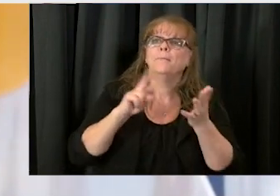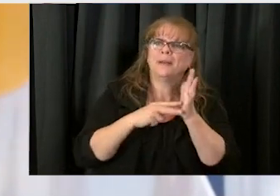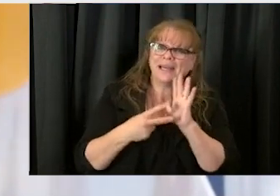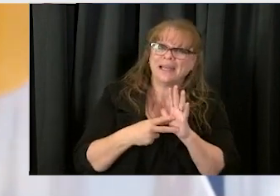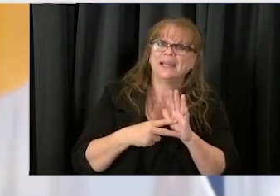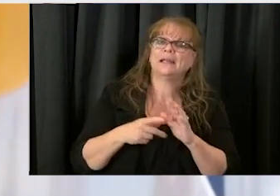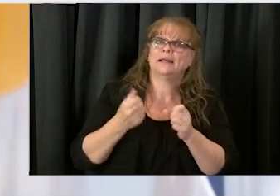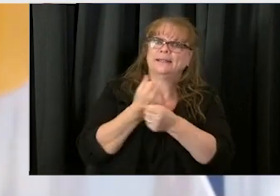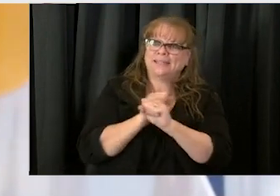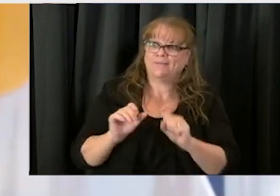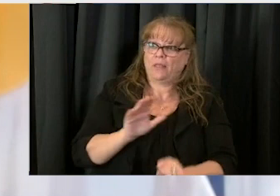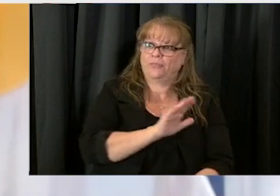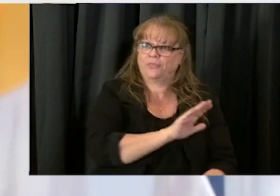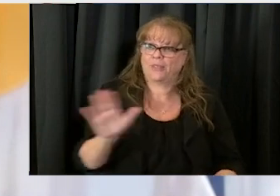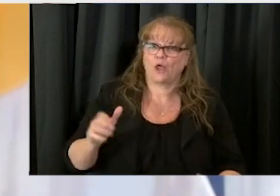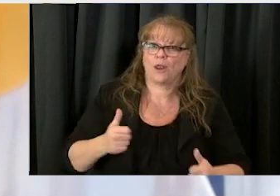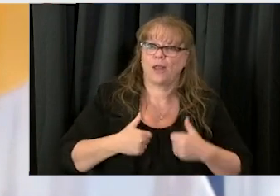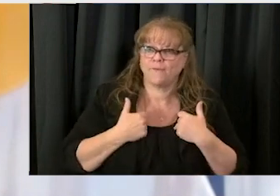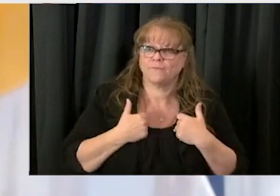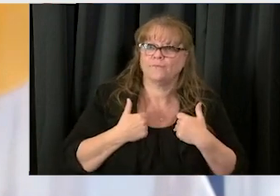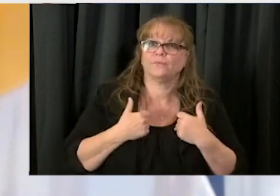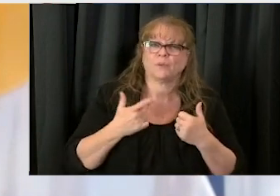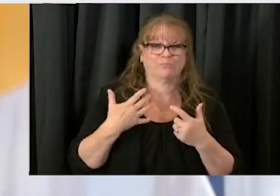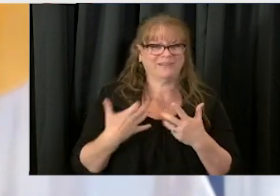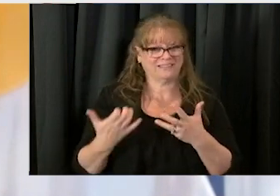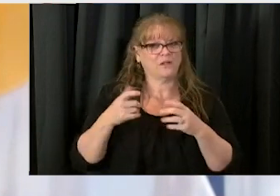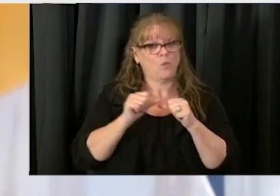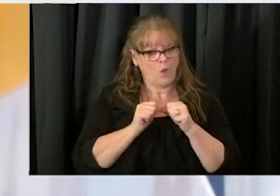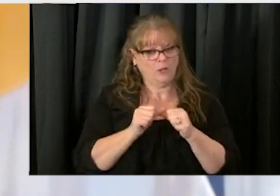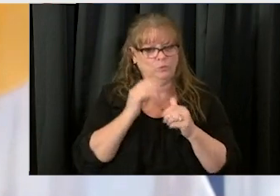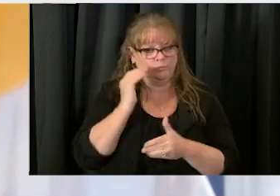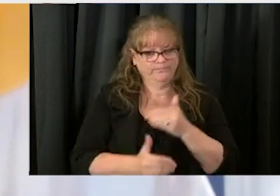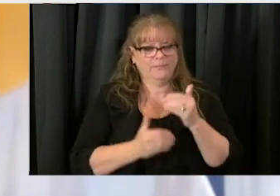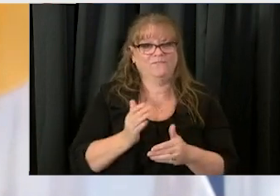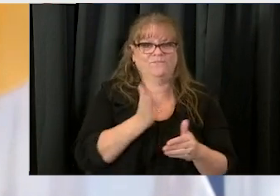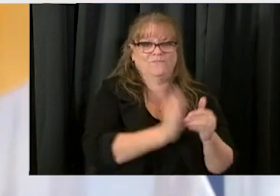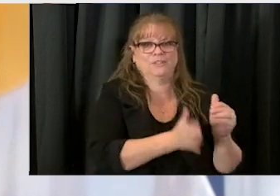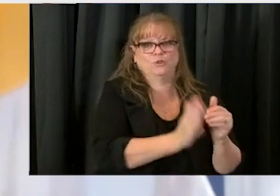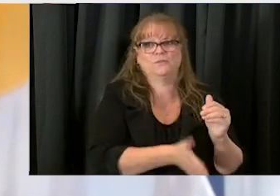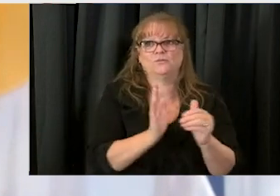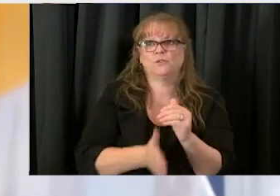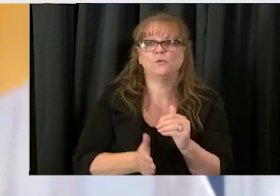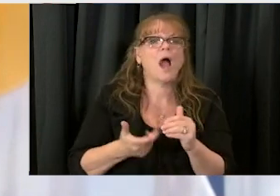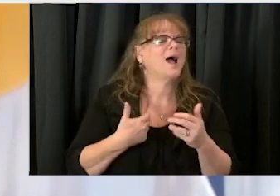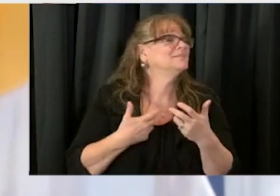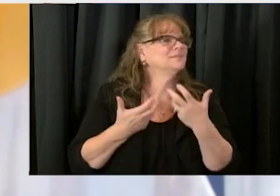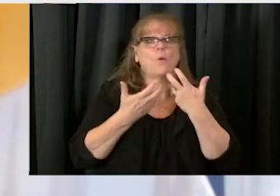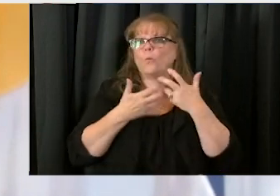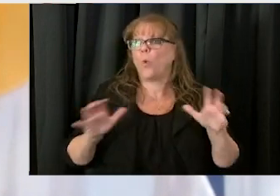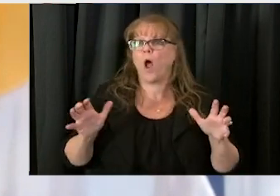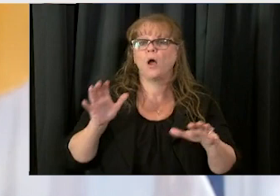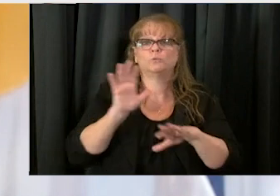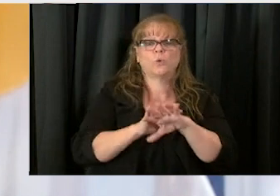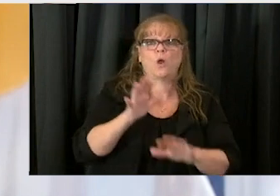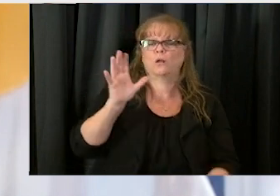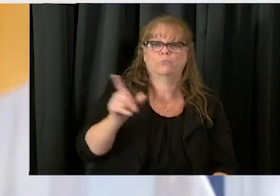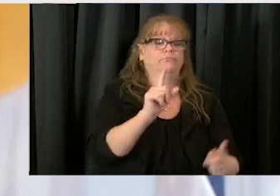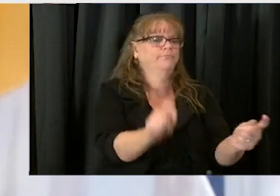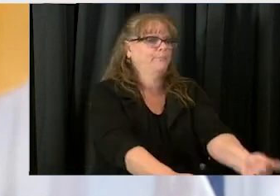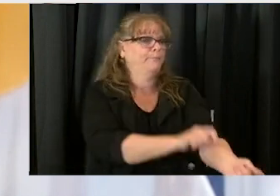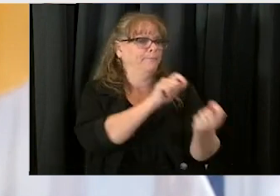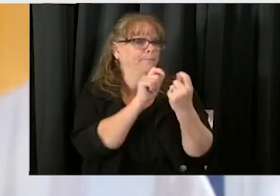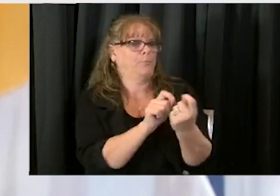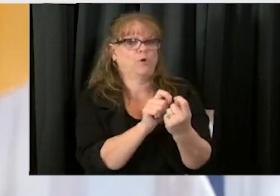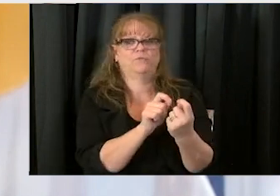everything is queued up and ready and neat and organized, we want to convey that this is a crisis. Extreme times call for extreme